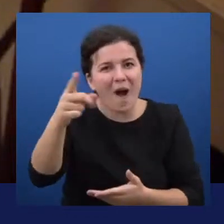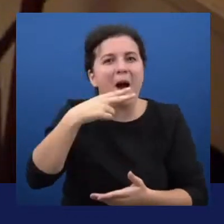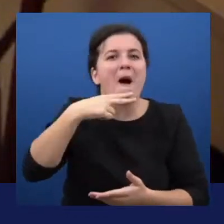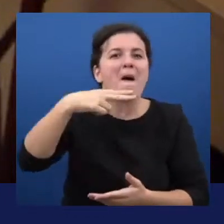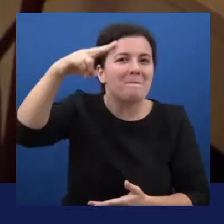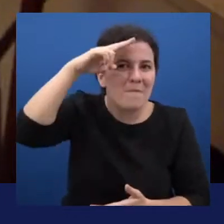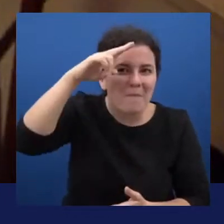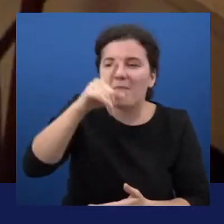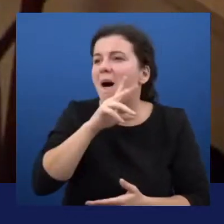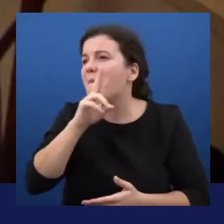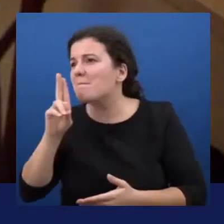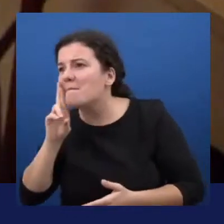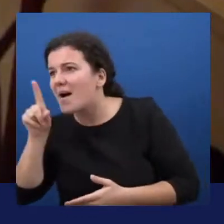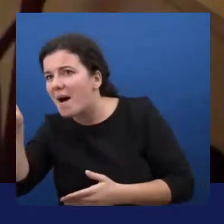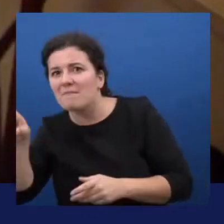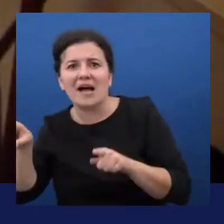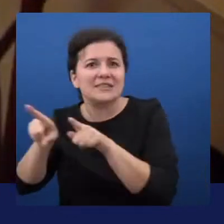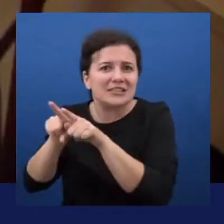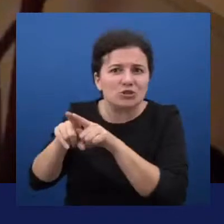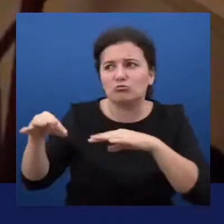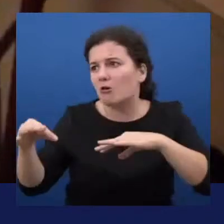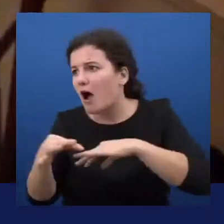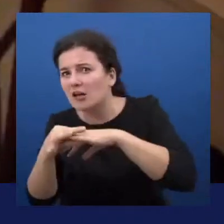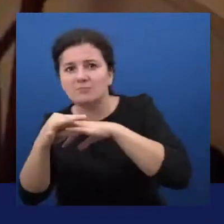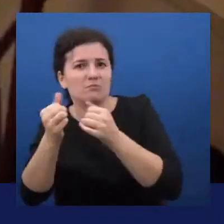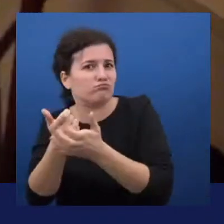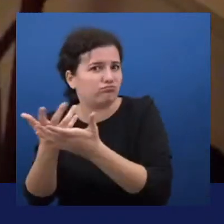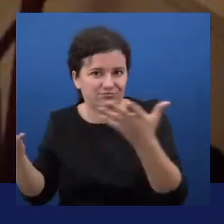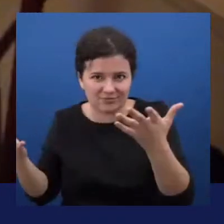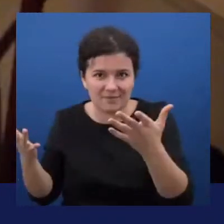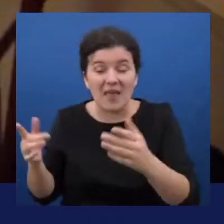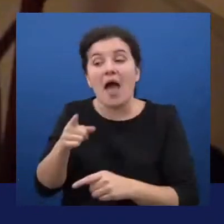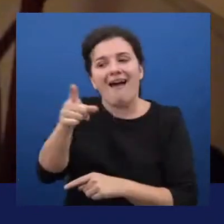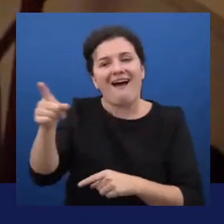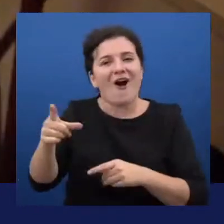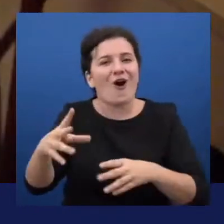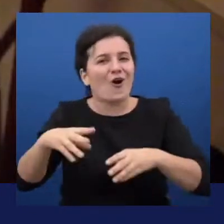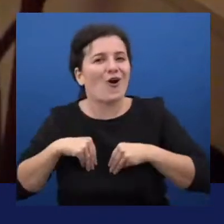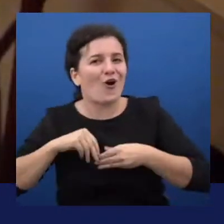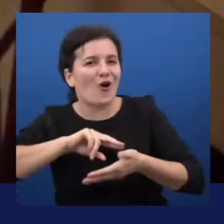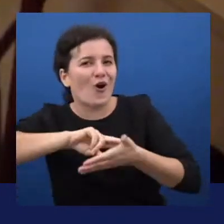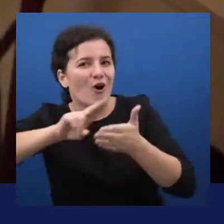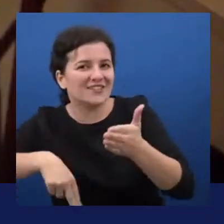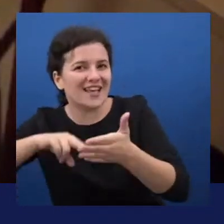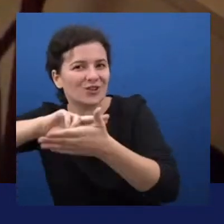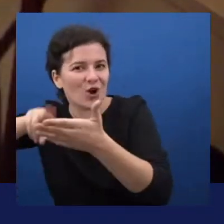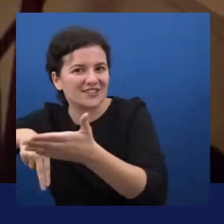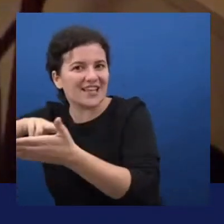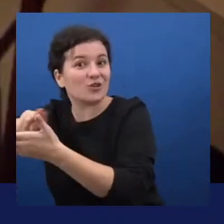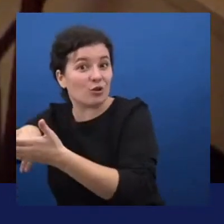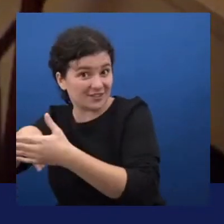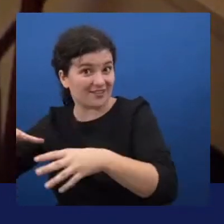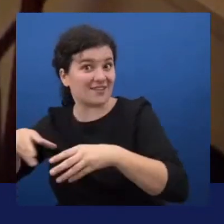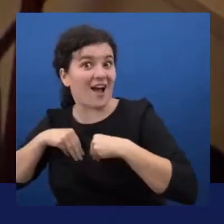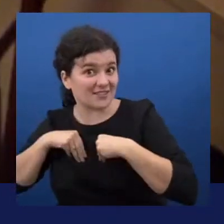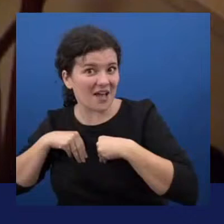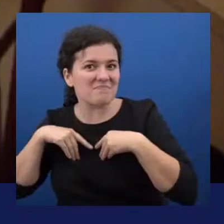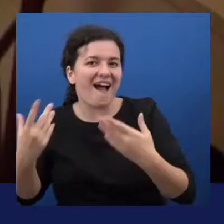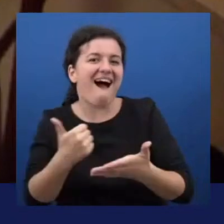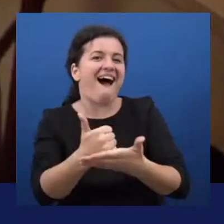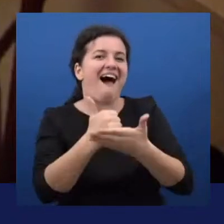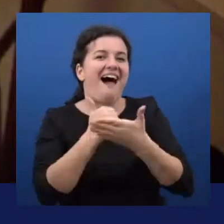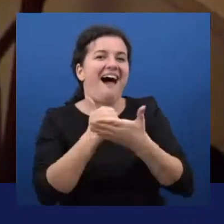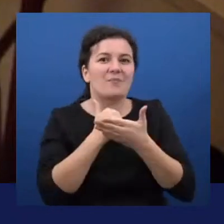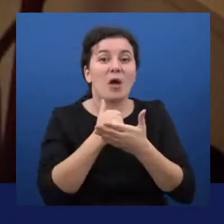if you get that consent, then this might be really helpful for people with memory problems.